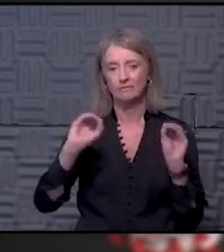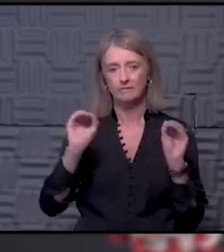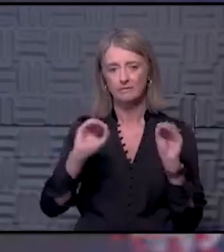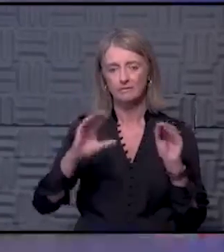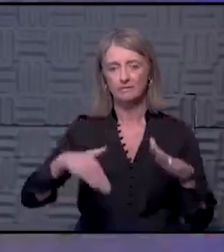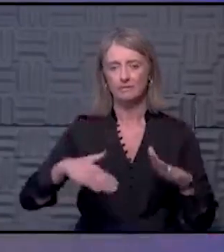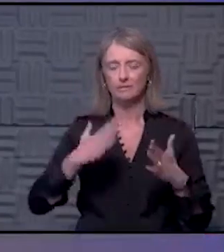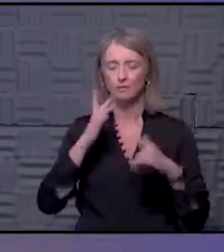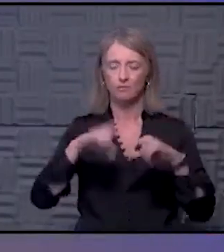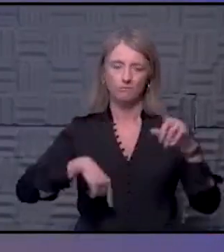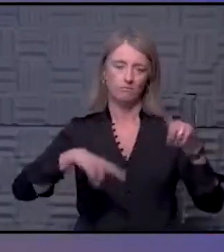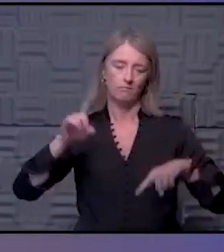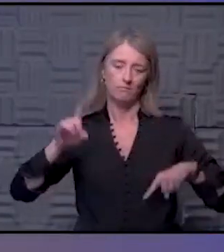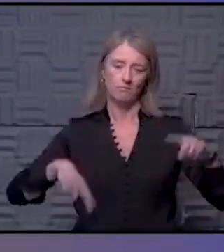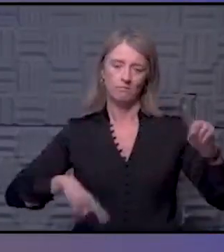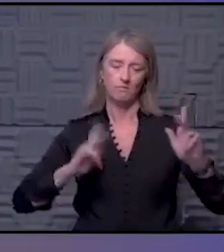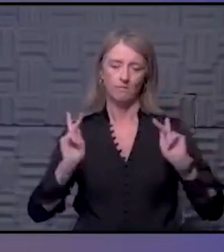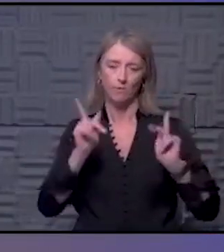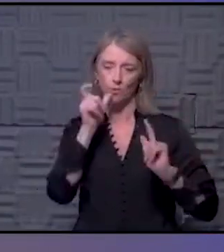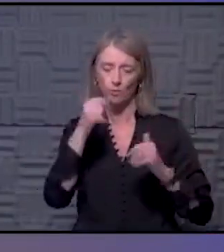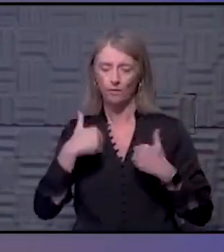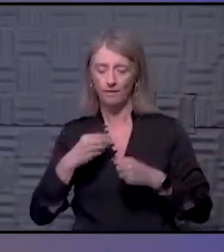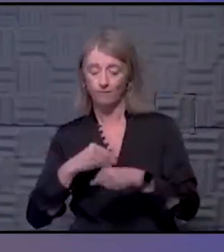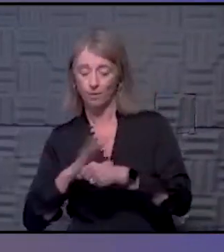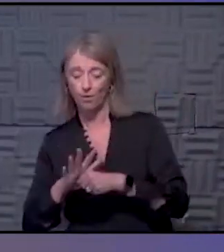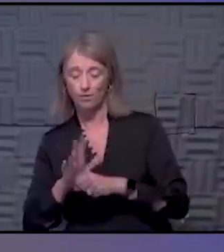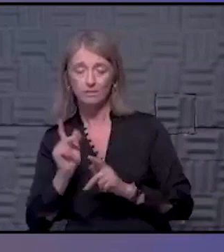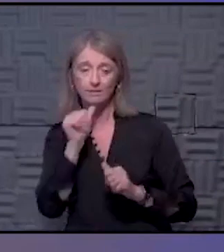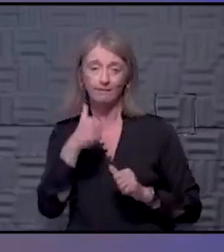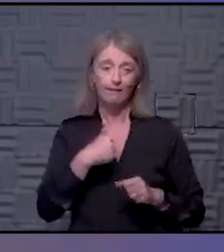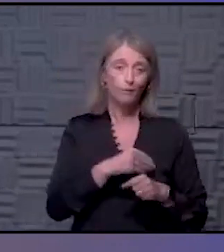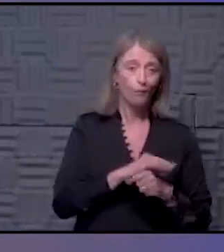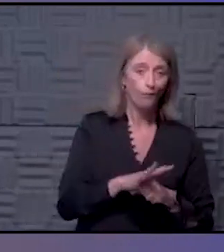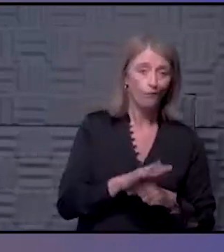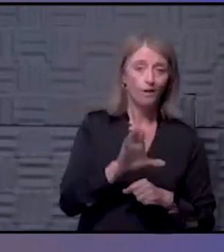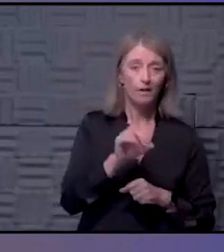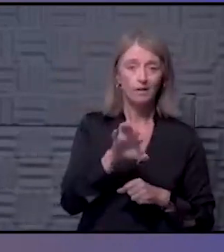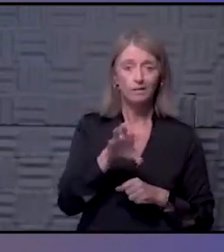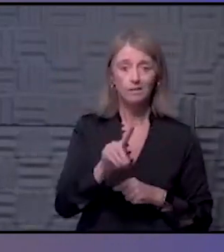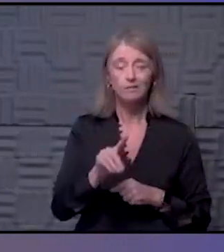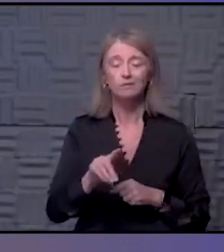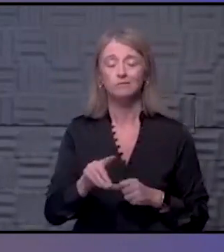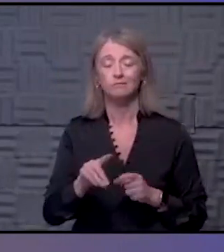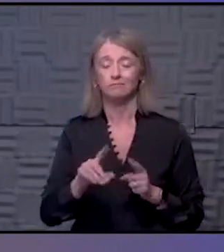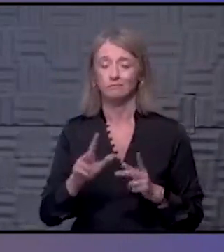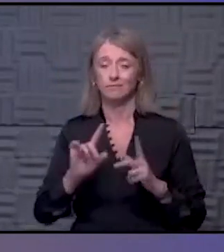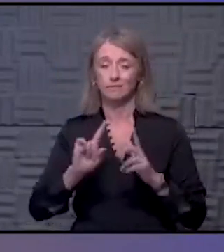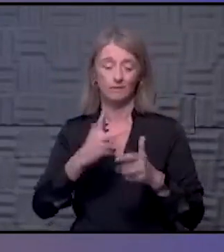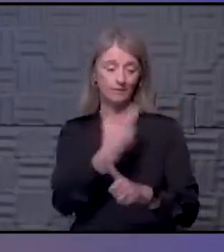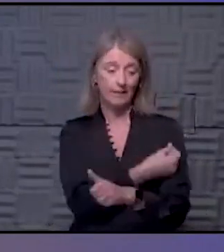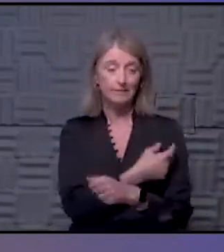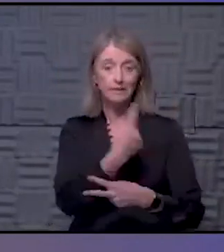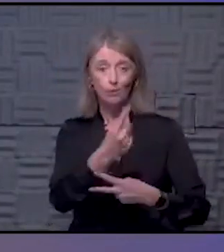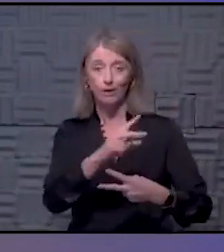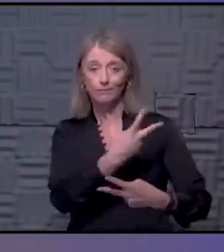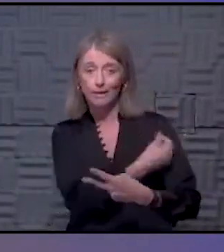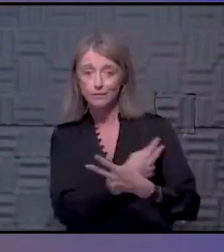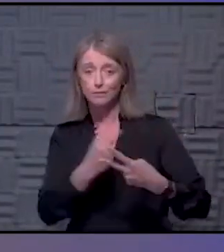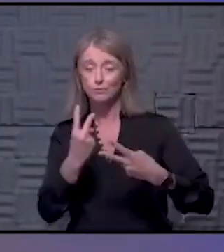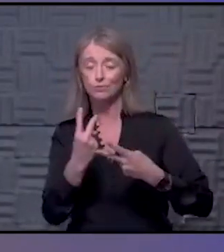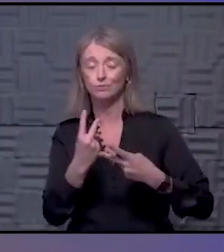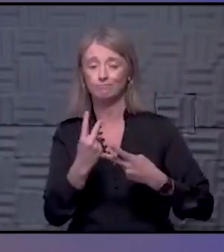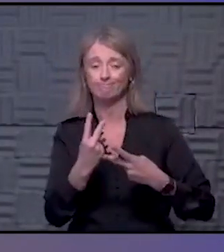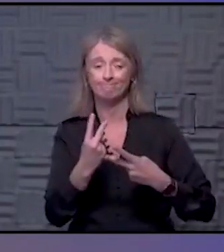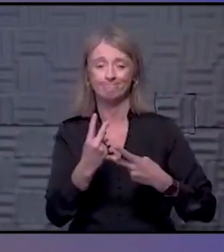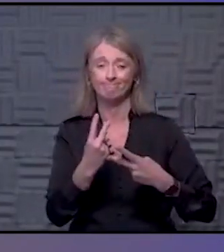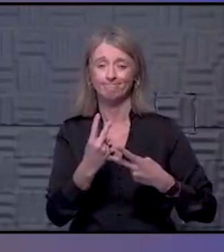so much variability in folks who've had COVID, folks who've not had COVID, and their response to vaccine 1 and vaccine number 2.